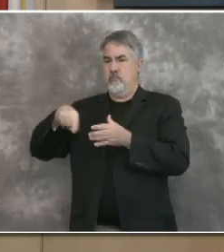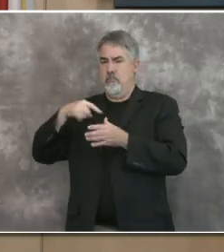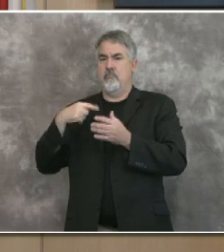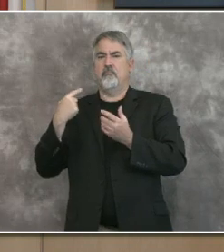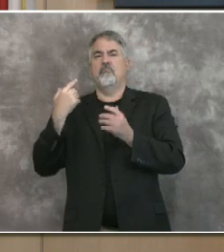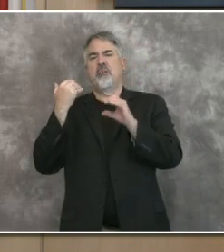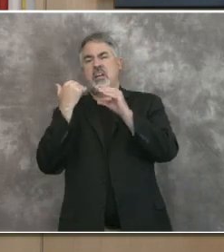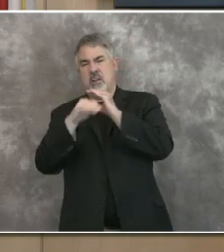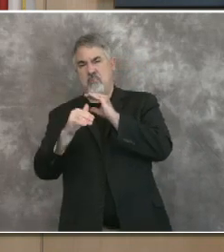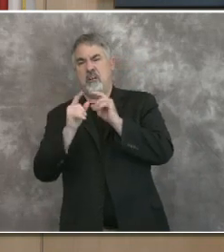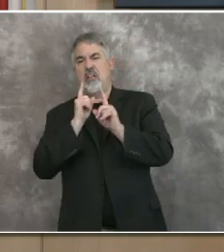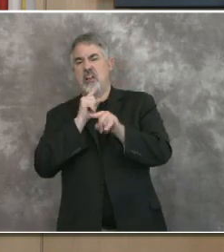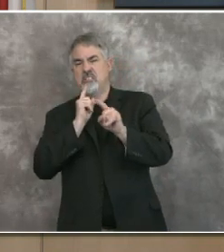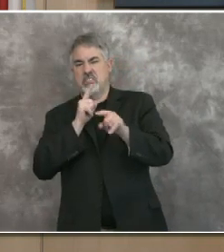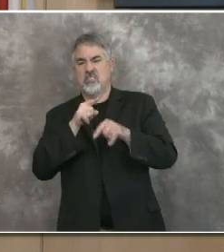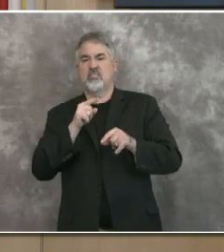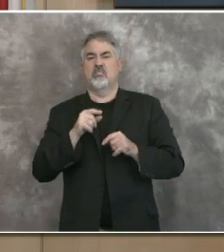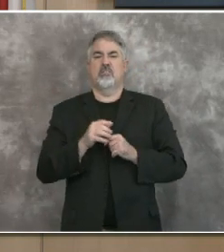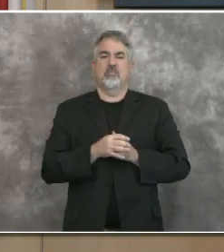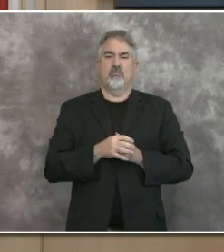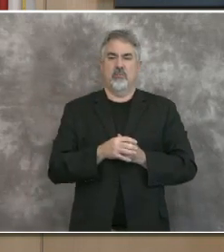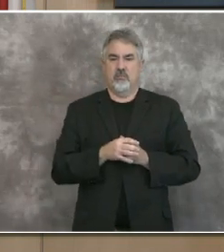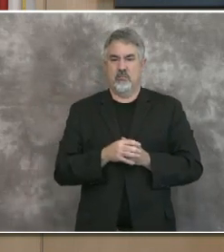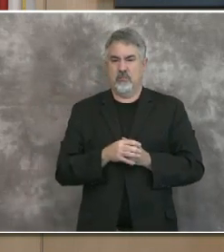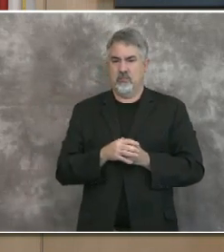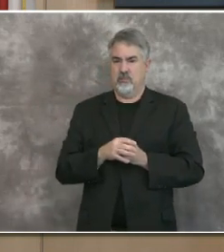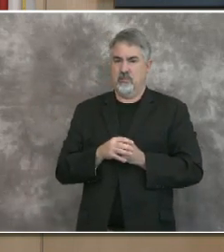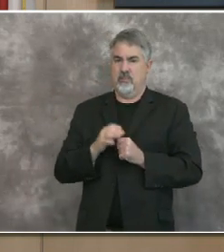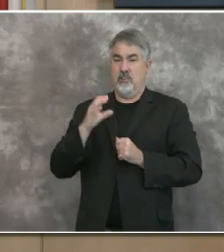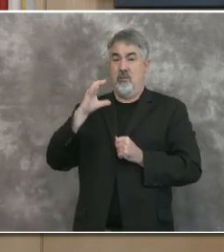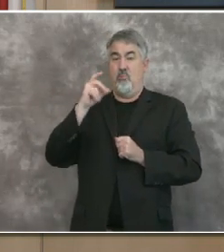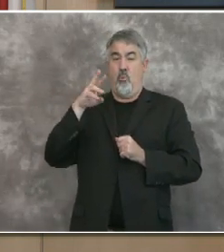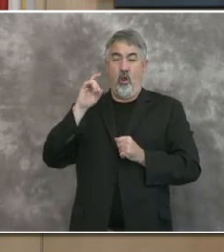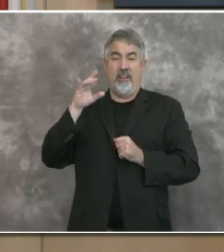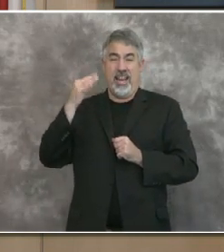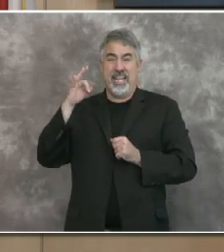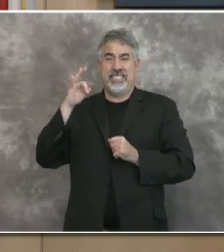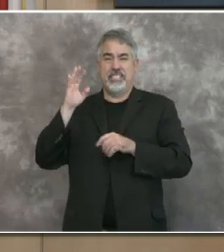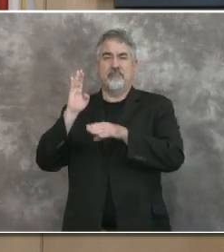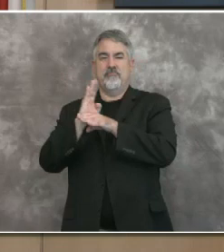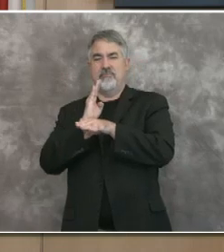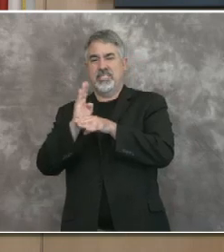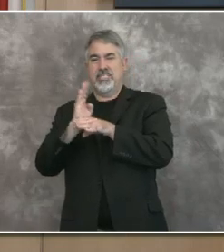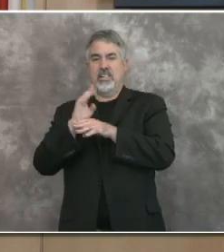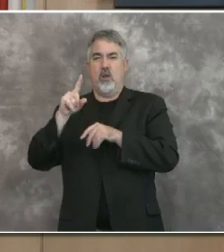website, which is COVID-19 business questions at